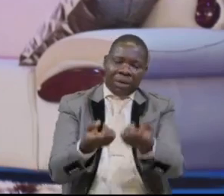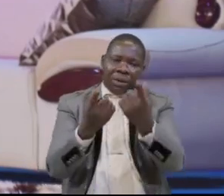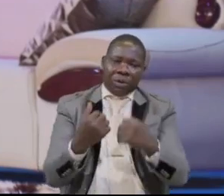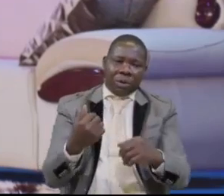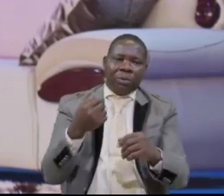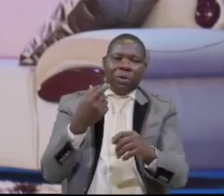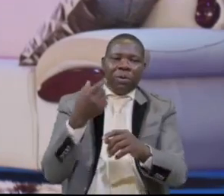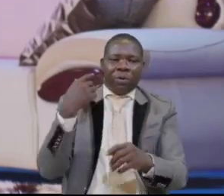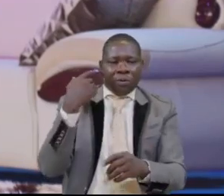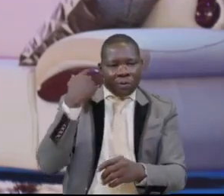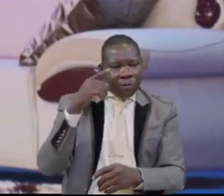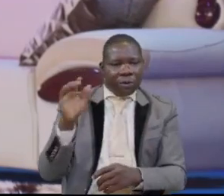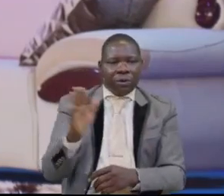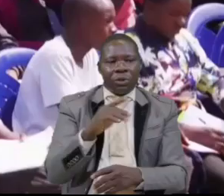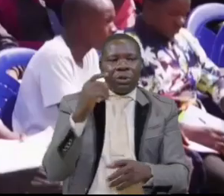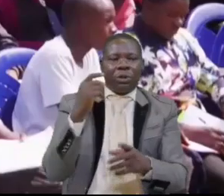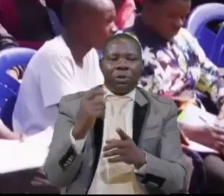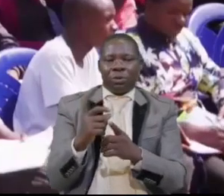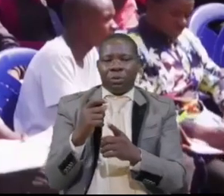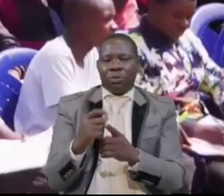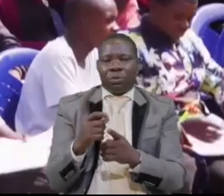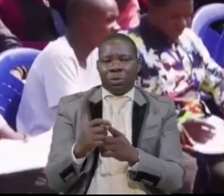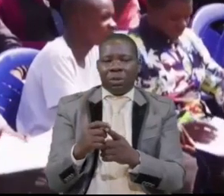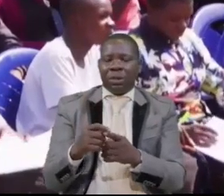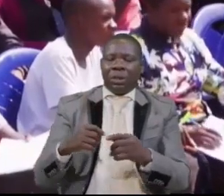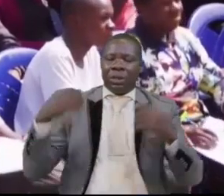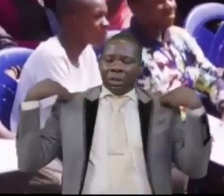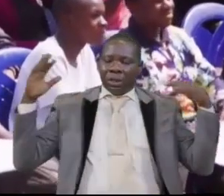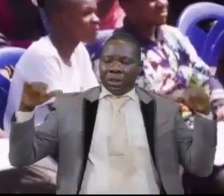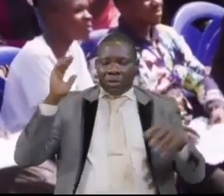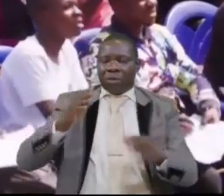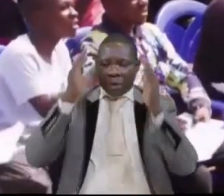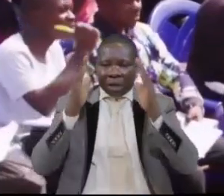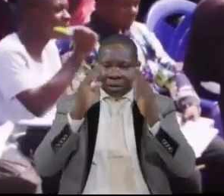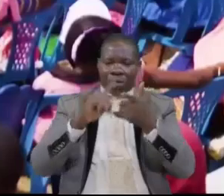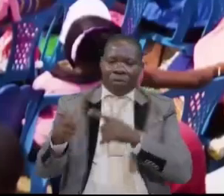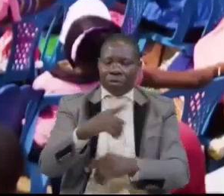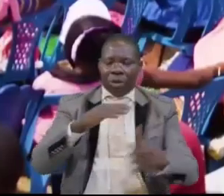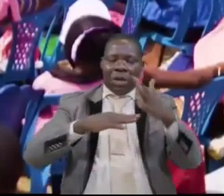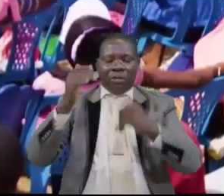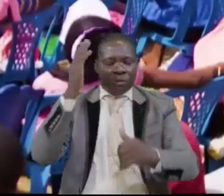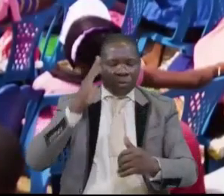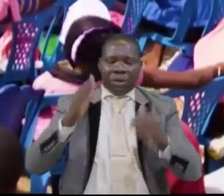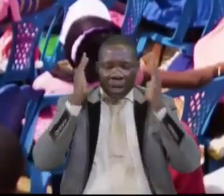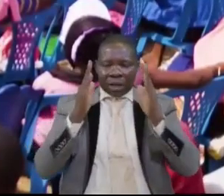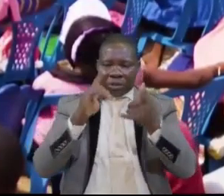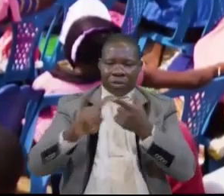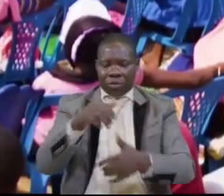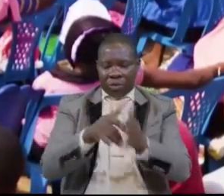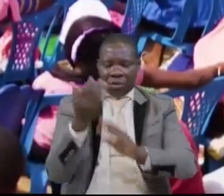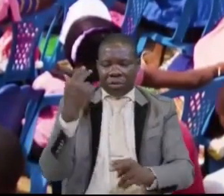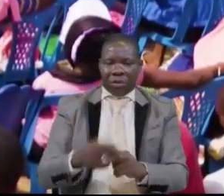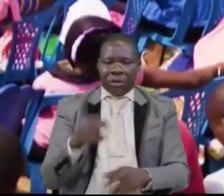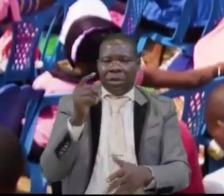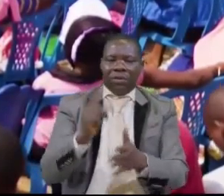wordss angels will attend to you heaven will attend to you look at verse 13 in verse